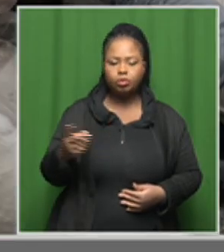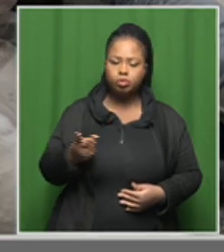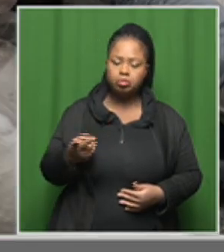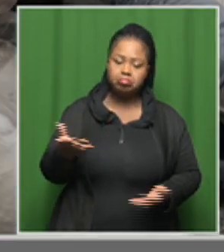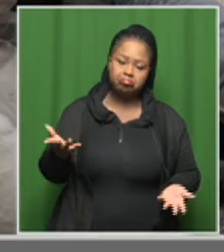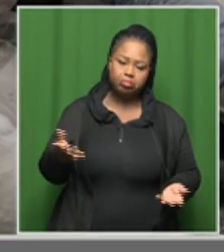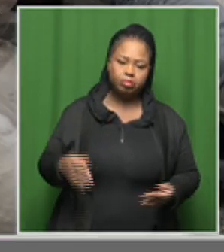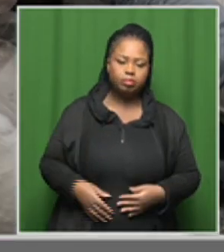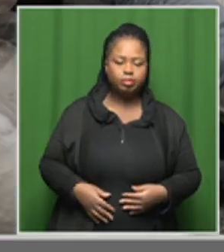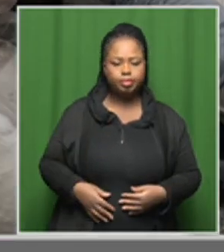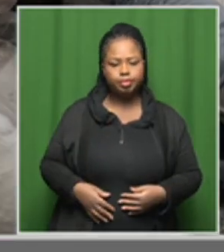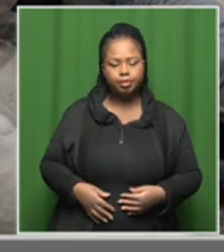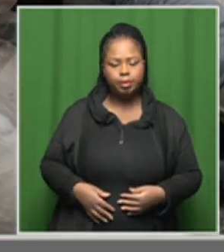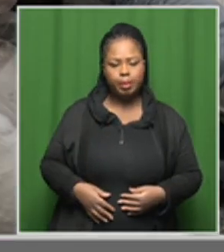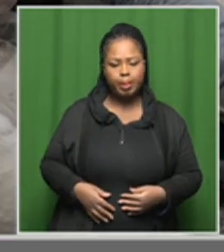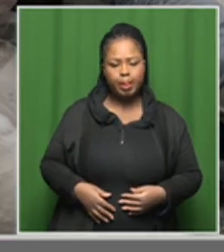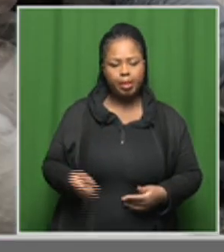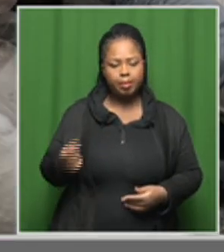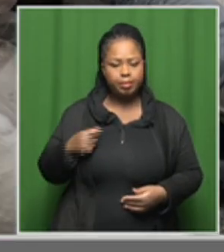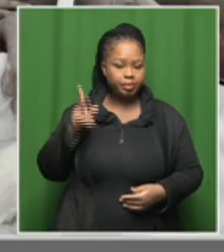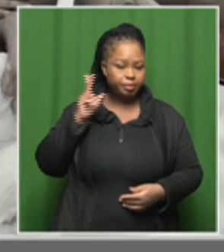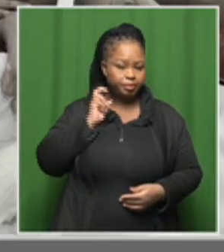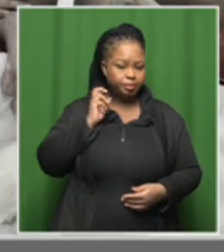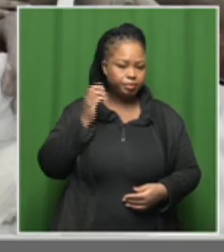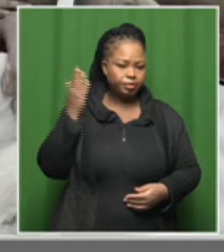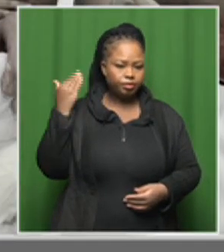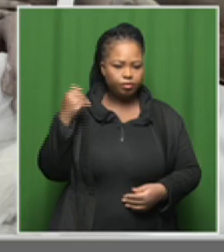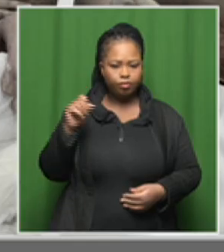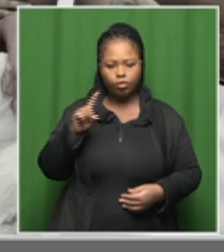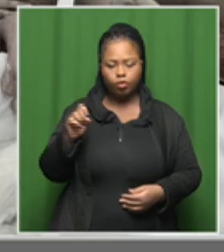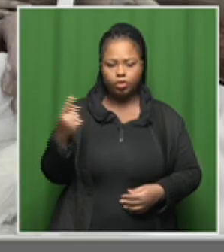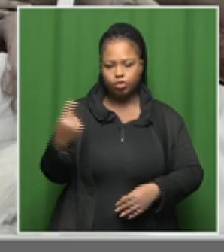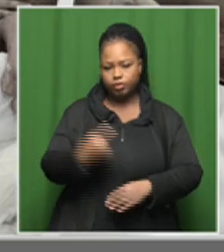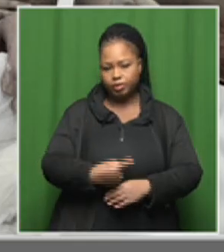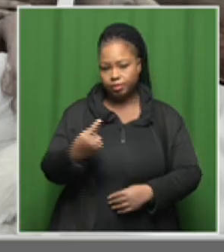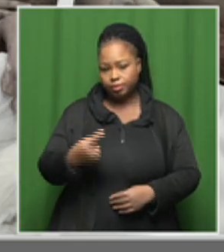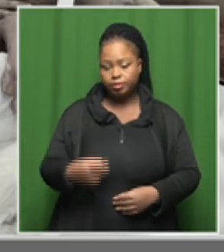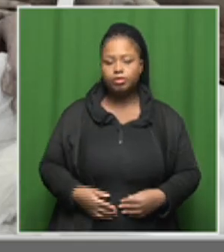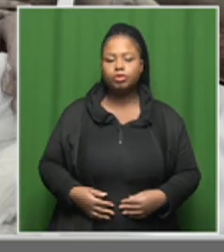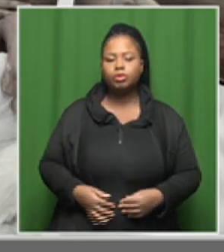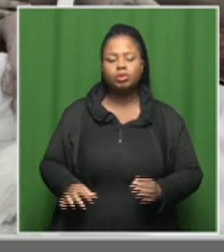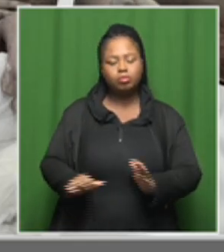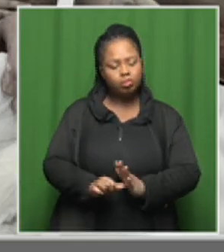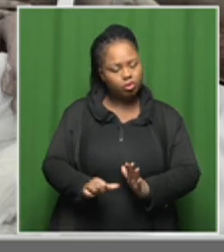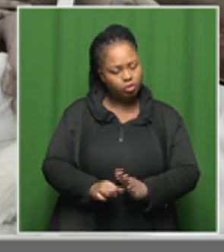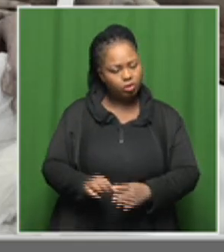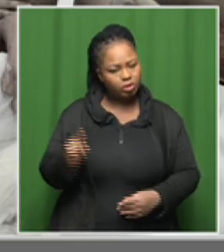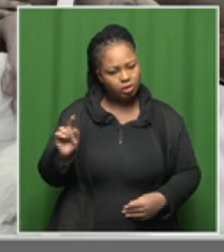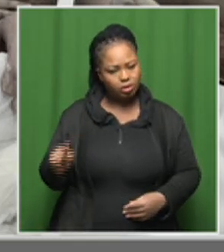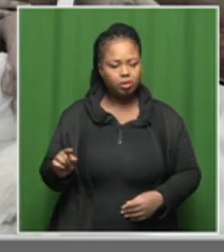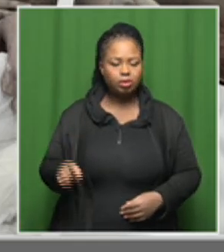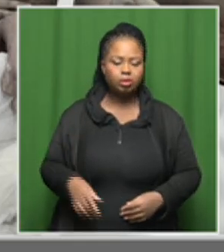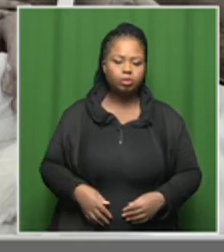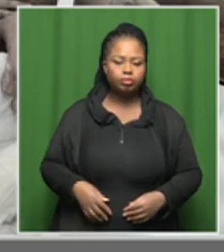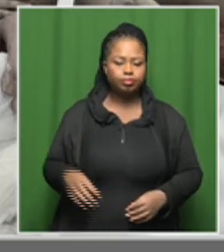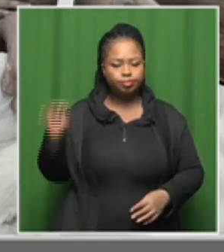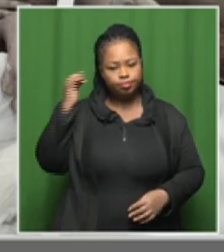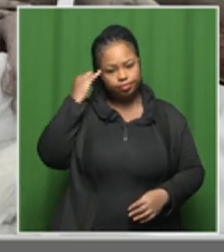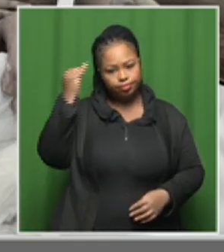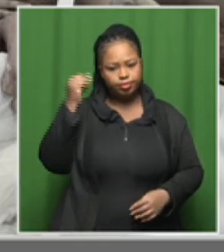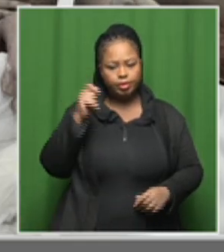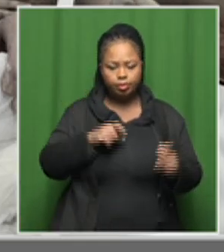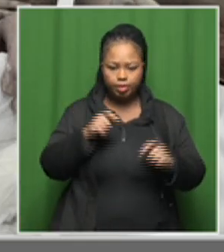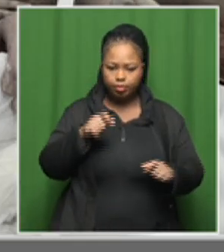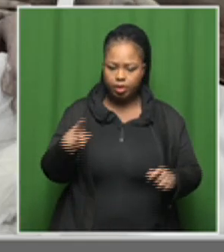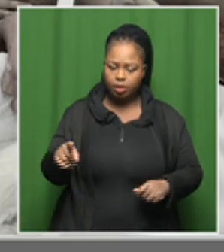think, it's so, I was listening to your question of the day, and it's so important for these kind of initiatives, for the public to